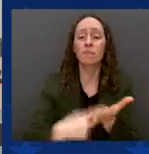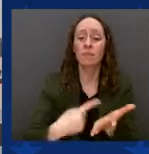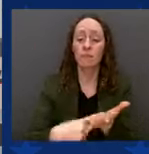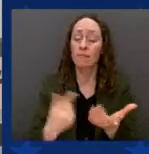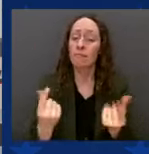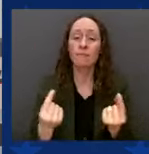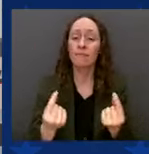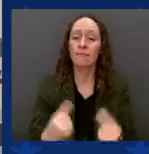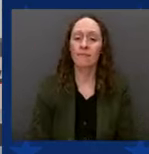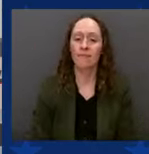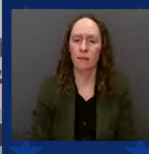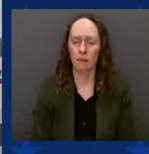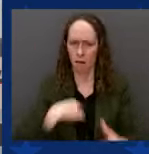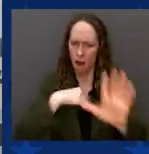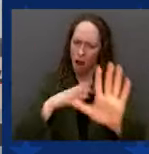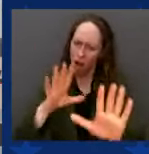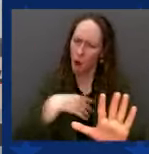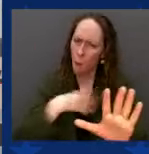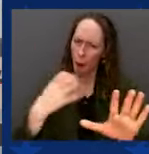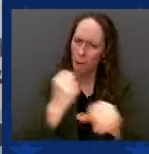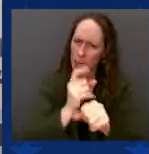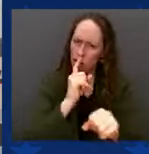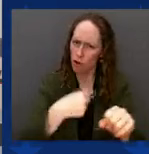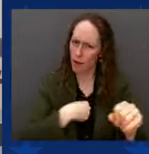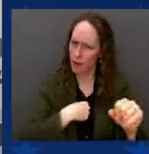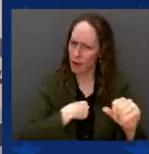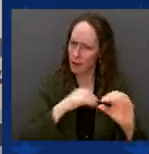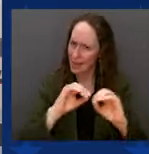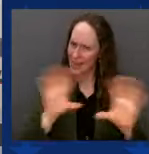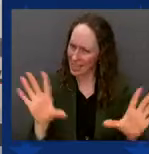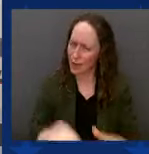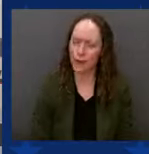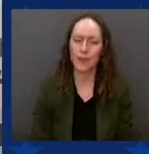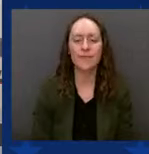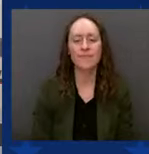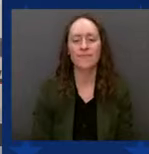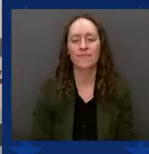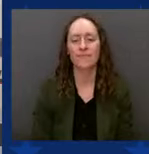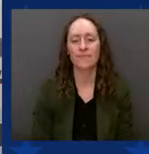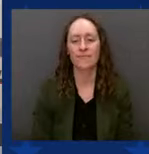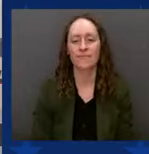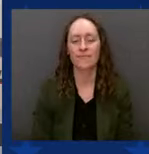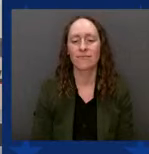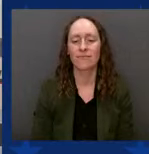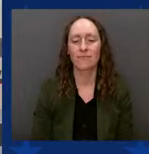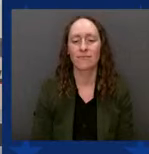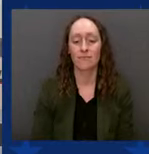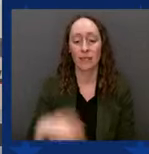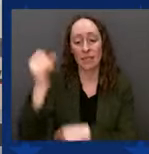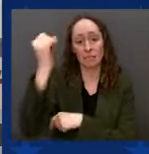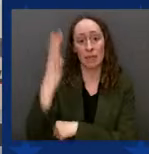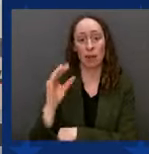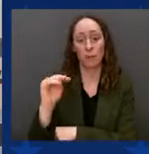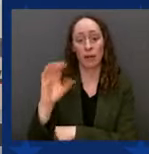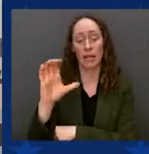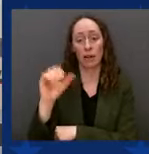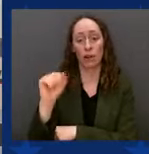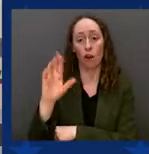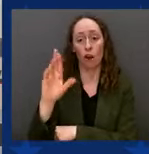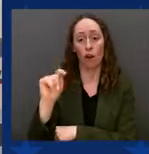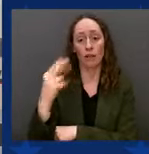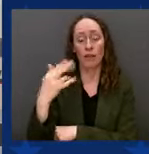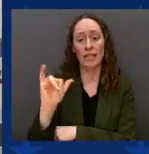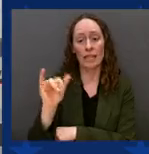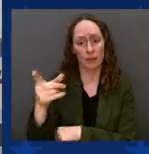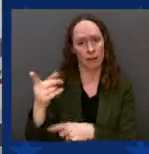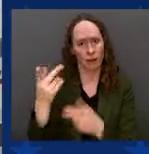that the Speaker of the House has been, he's a very conservative guy, and he has an even more conservative group with him. But he and I met